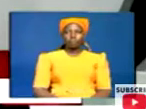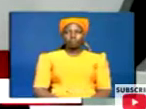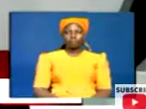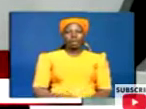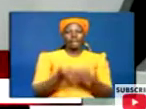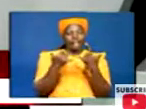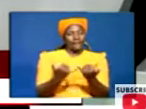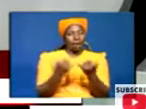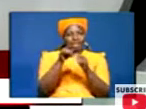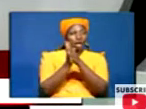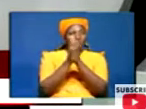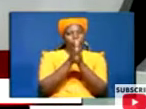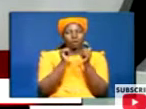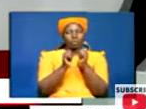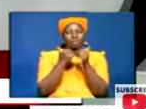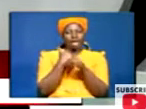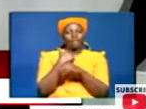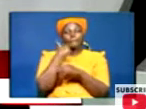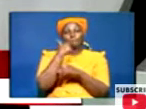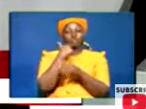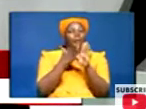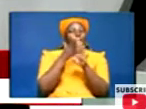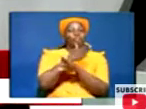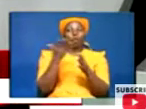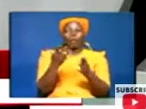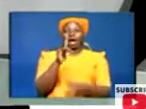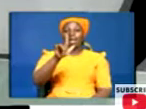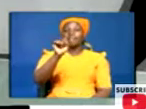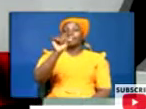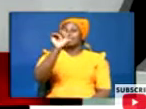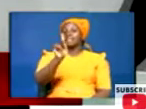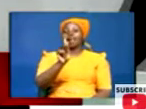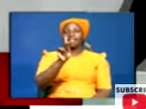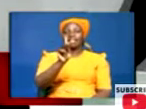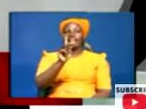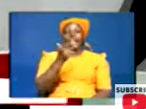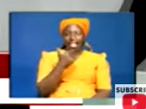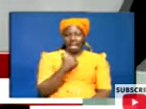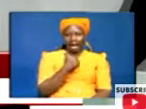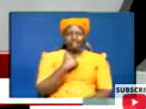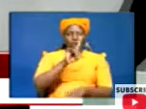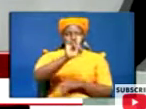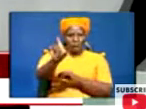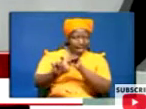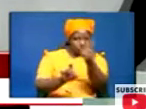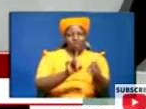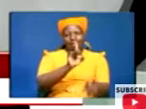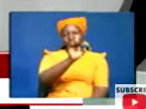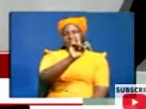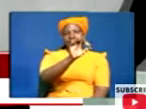Now, this is a story that we had highlighted earlier, where the Law Society of Kenya, LSK, has questioned the Director of